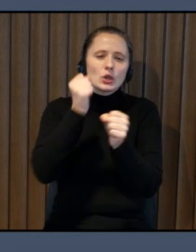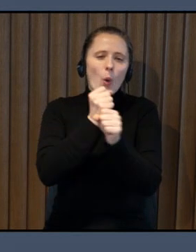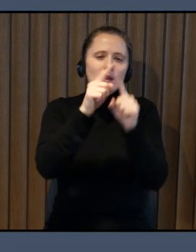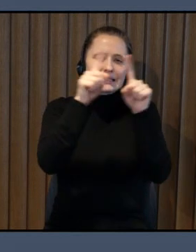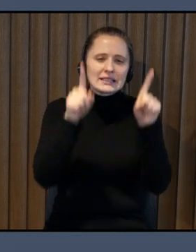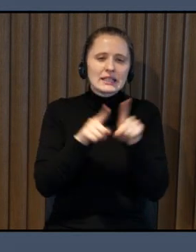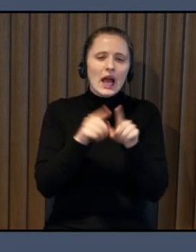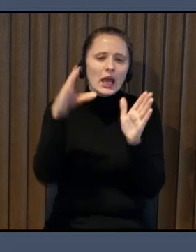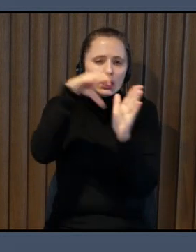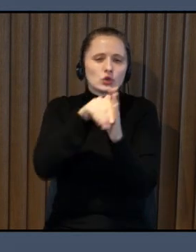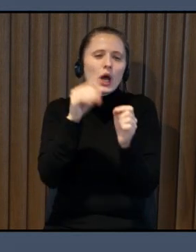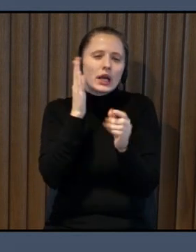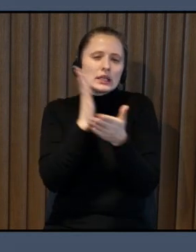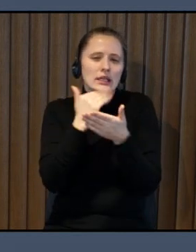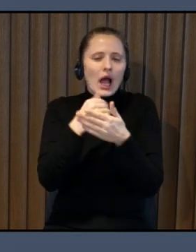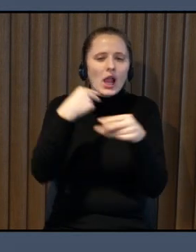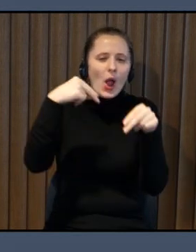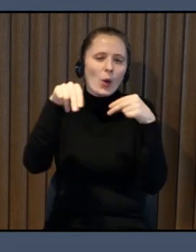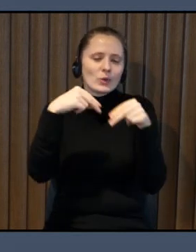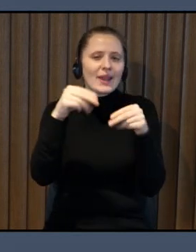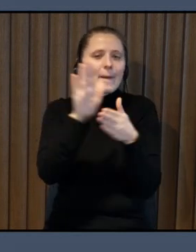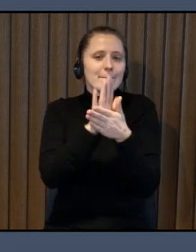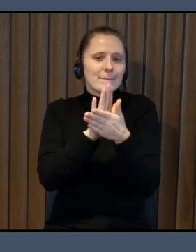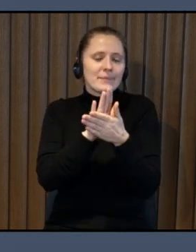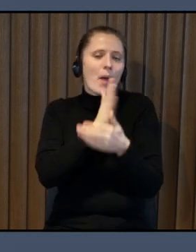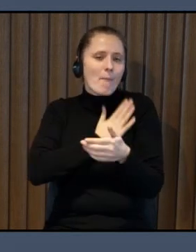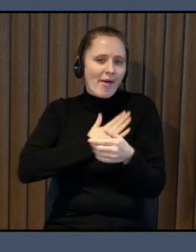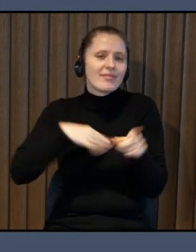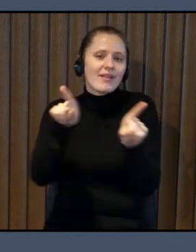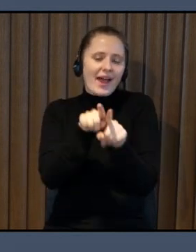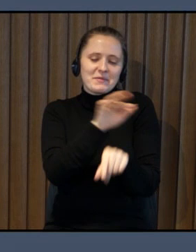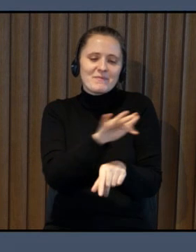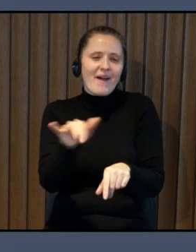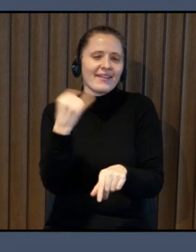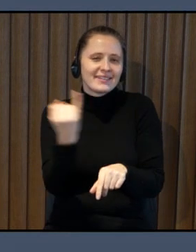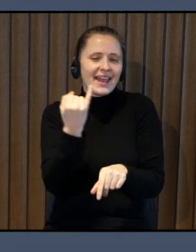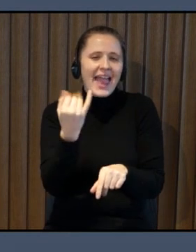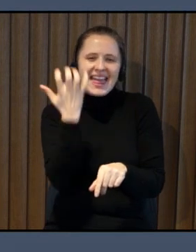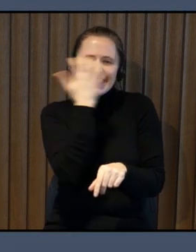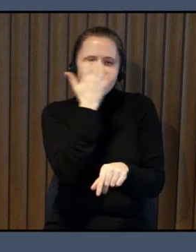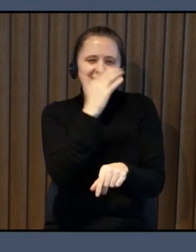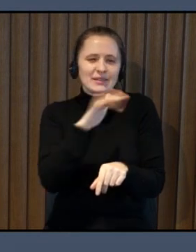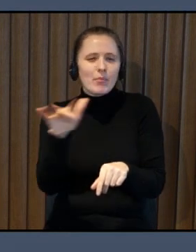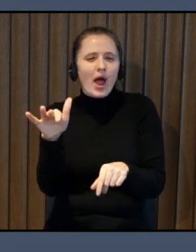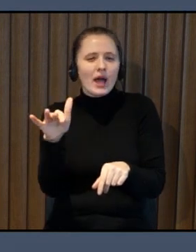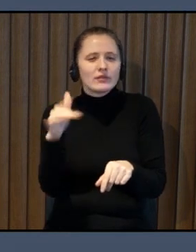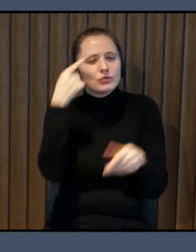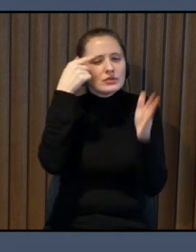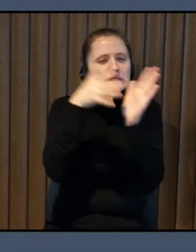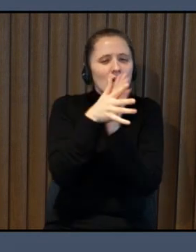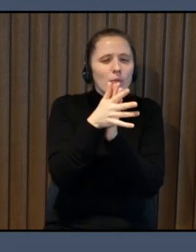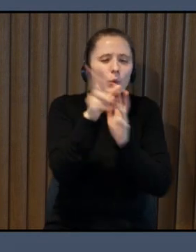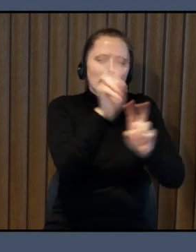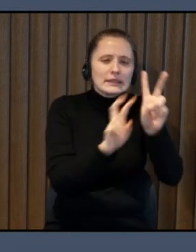In tactile works, there is also an element of play, and children like them. Blind